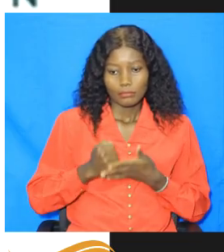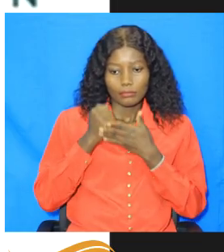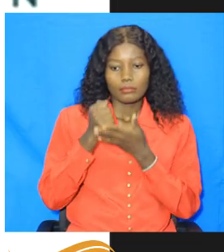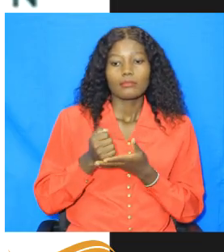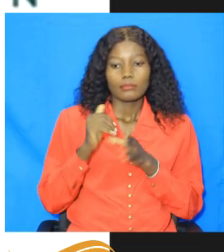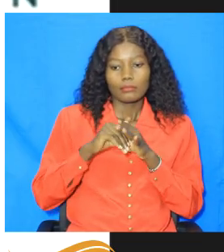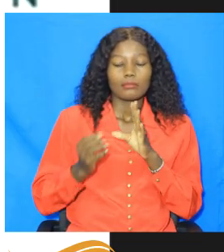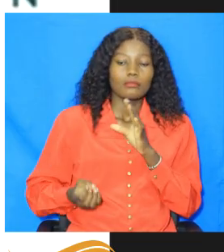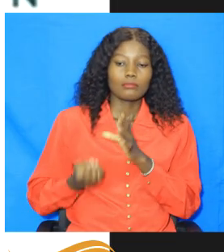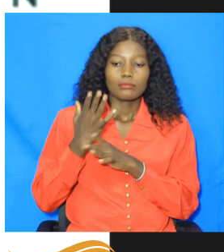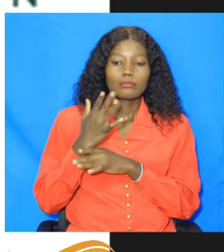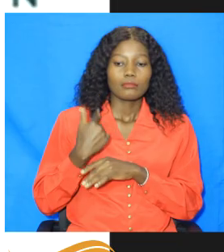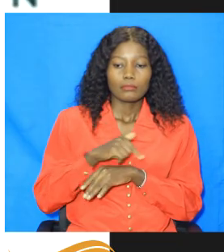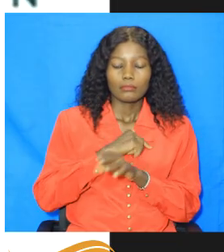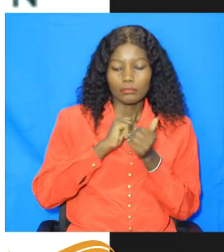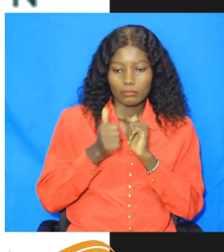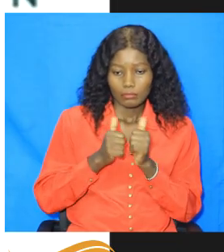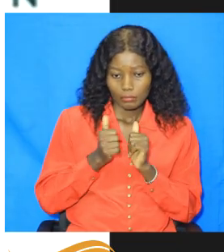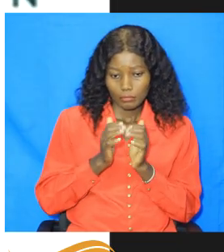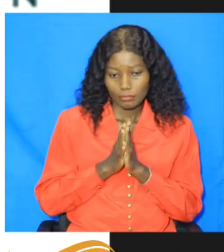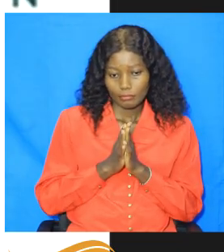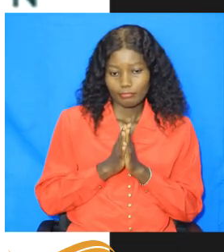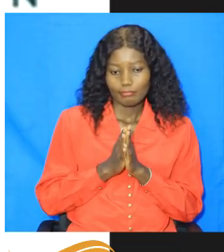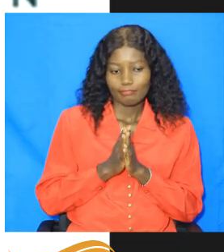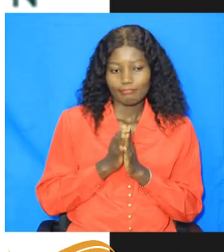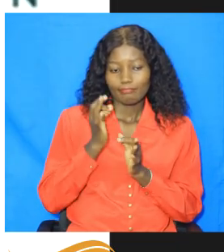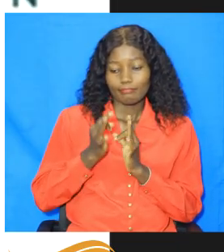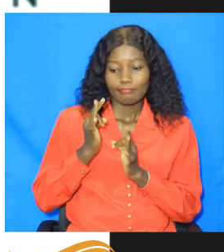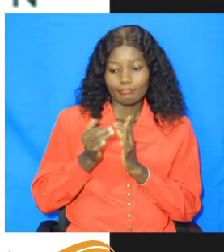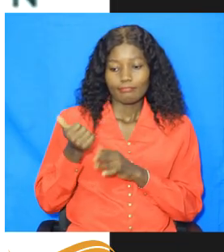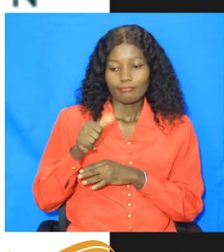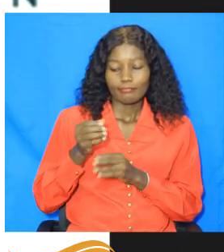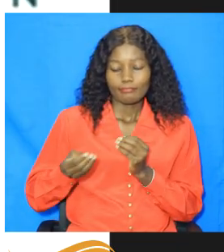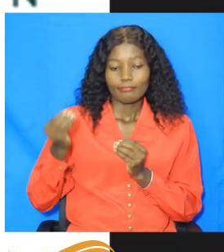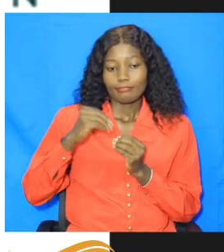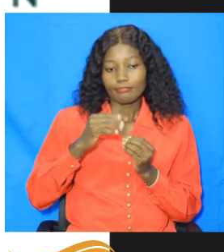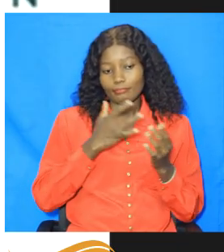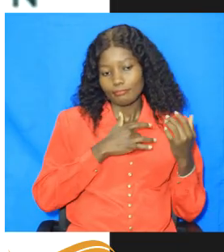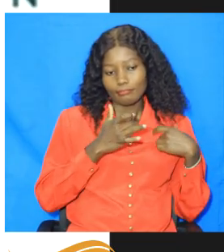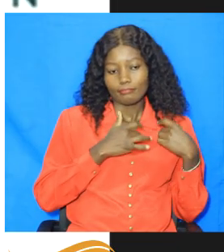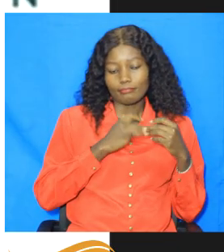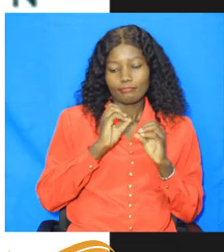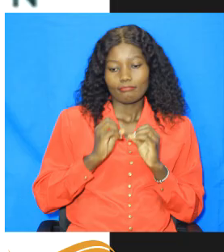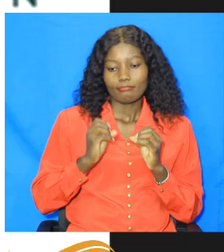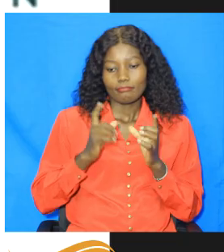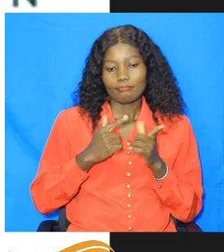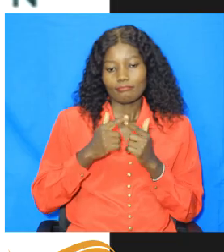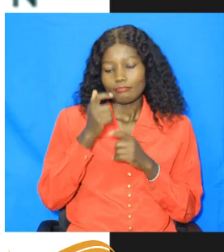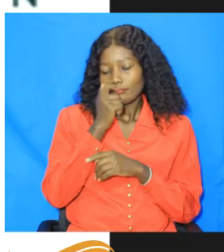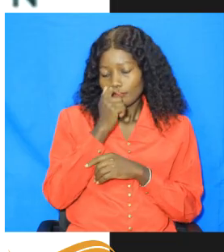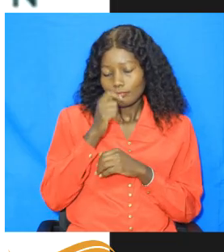our sport. Otherwise, if there is no any burning question or any burning concern, I would wish